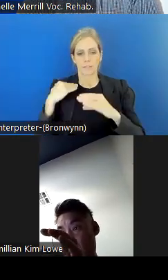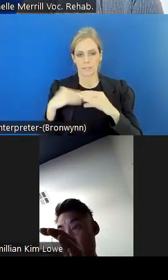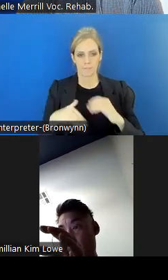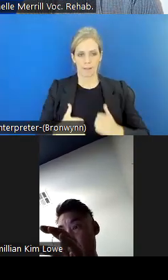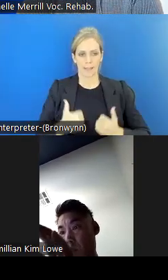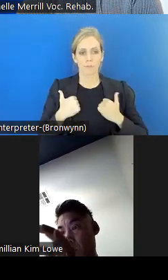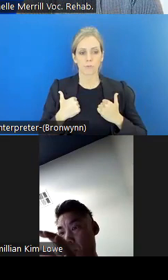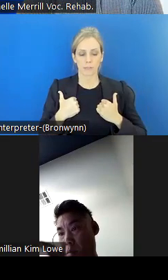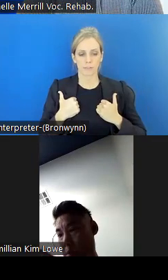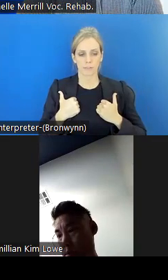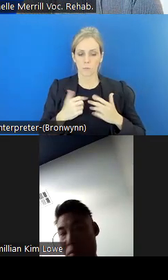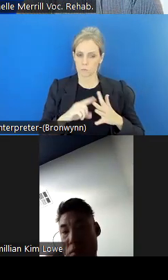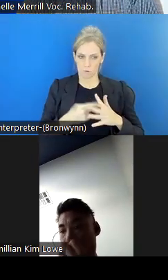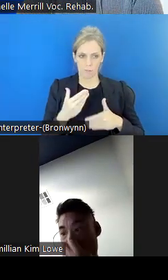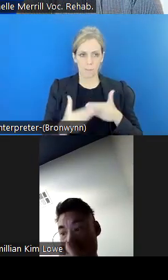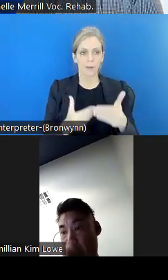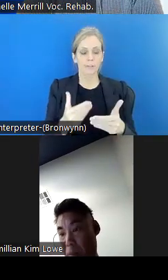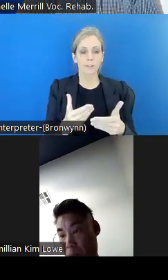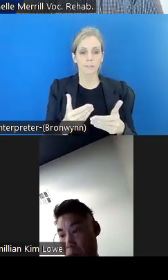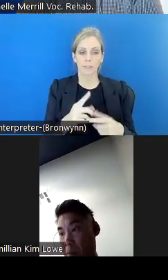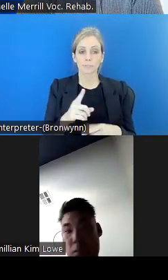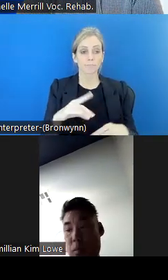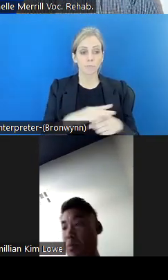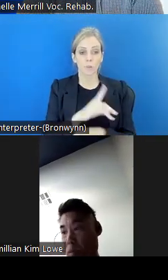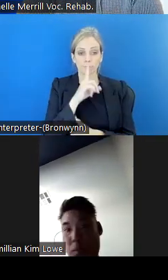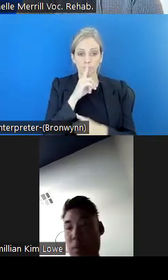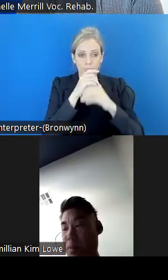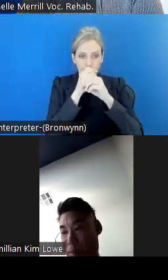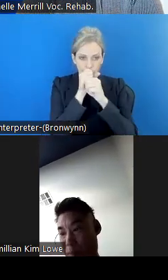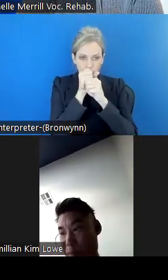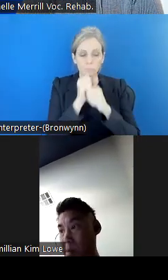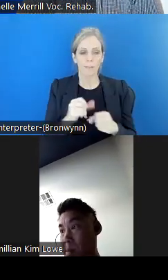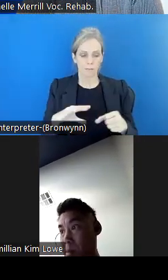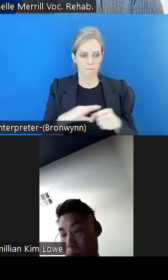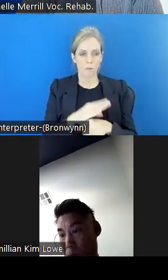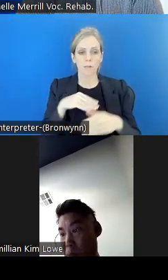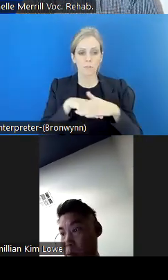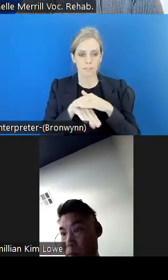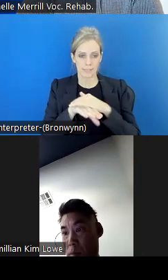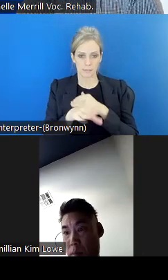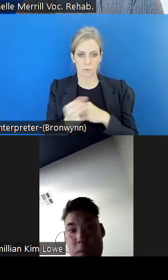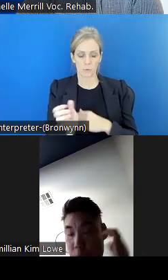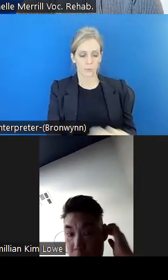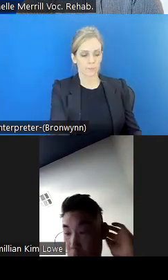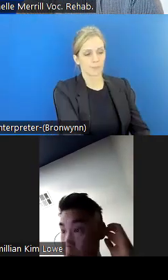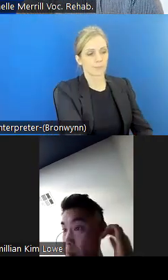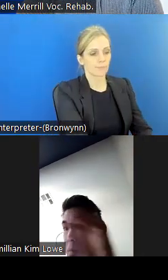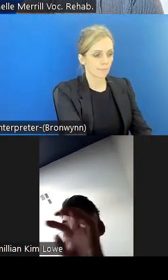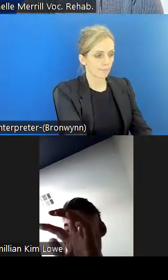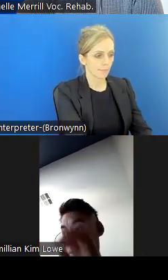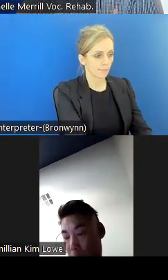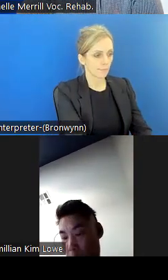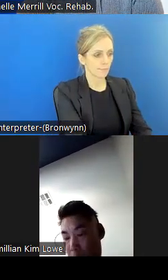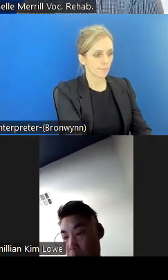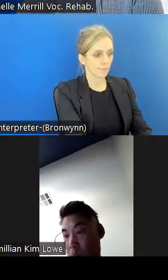It's completely confidential, and it is completely accessible. But if anybody should have any questions or